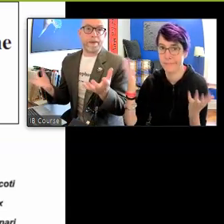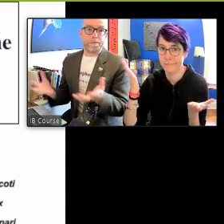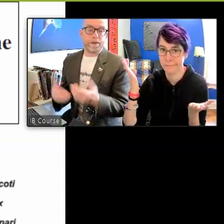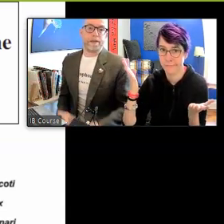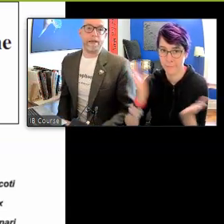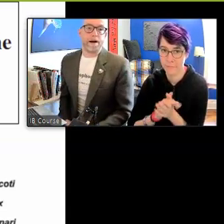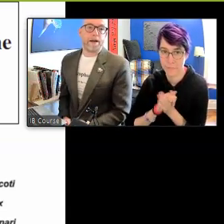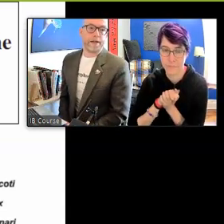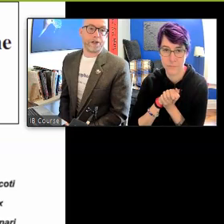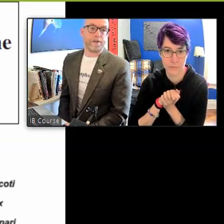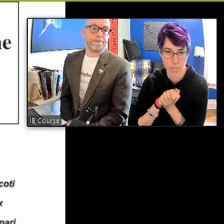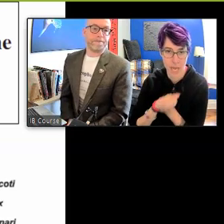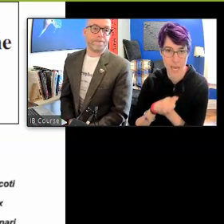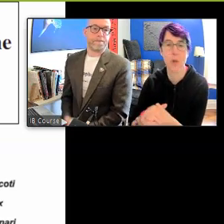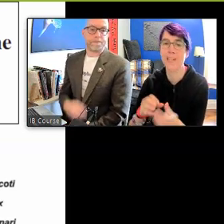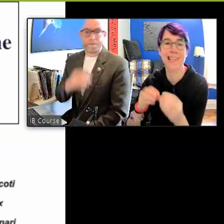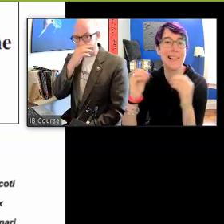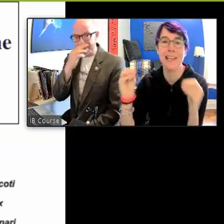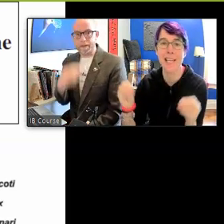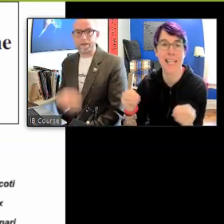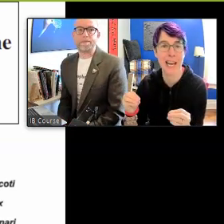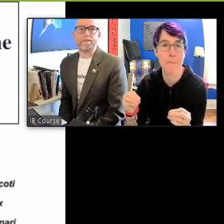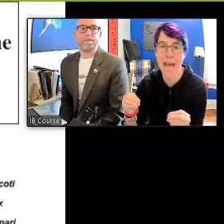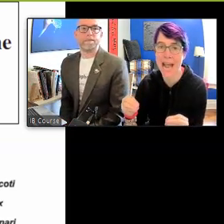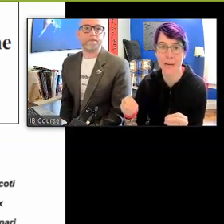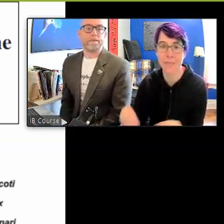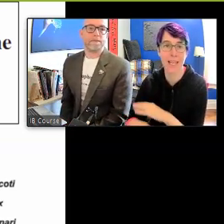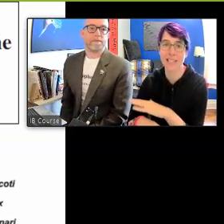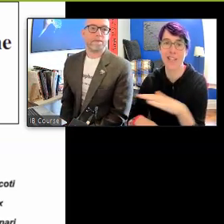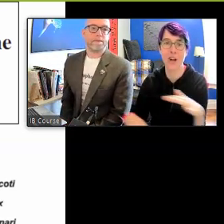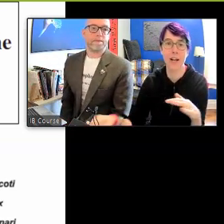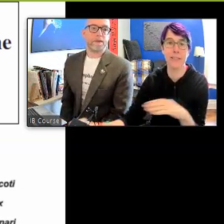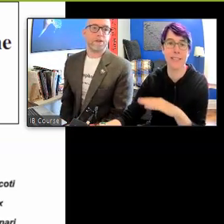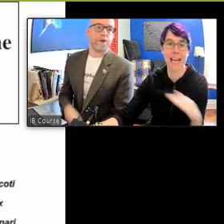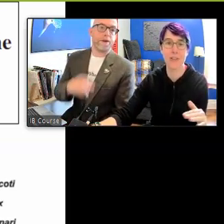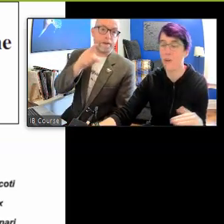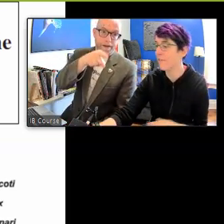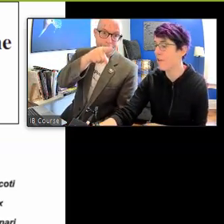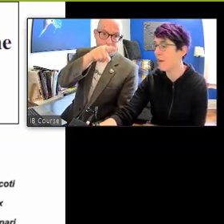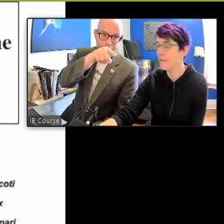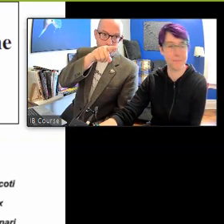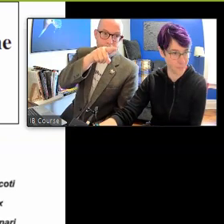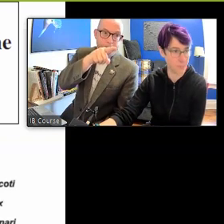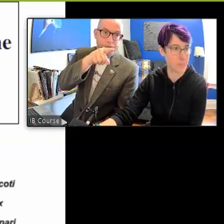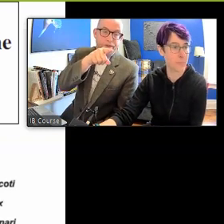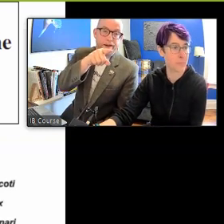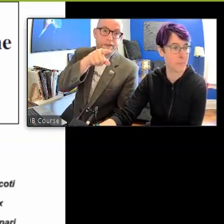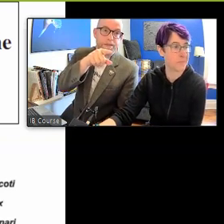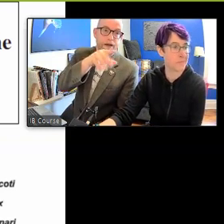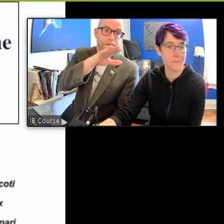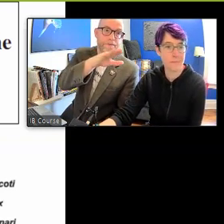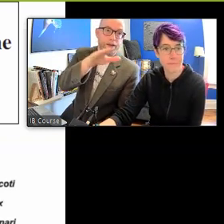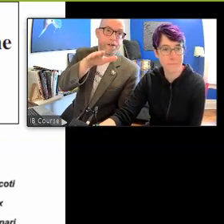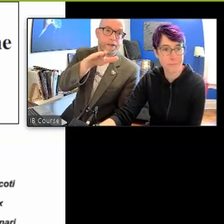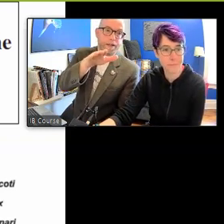keep transcribing and building the architecture? Okay, so it's not like they can get it back. It's gone. So catastrophic in loss. That, if you line up those families in